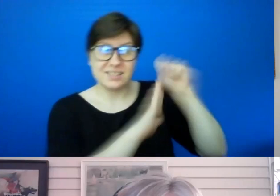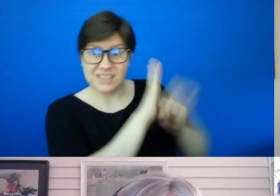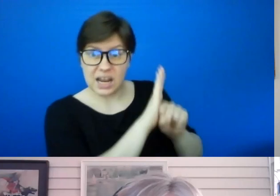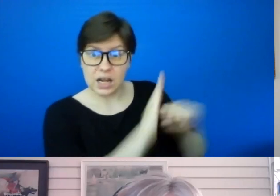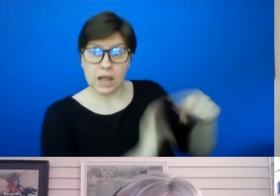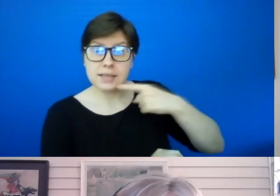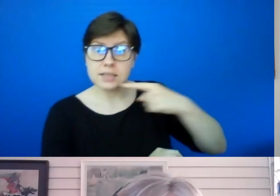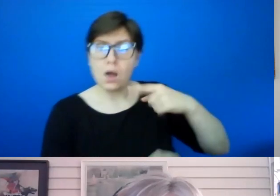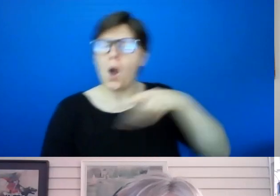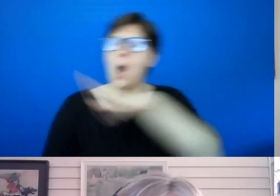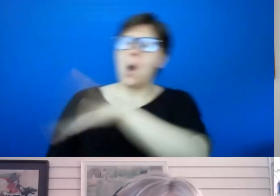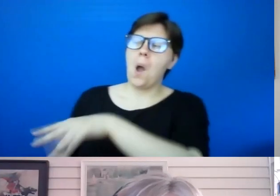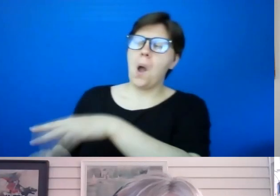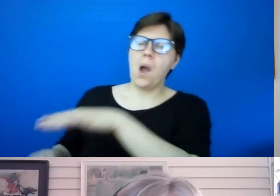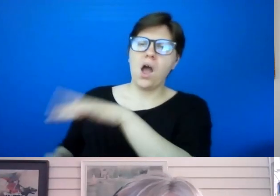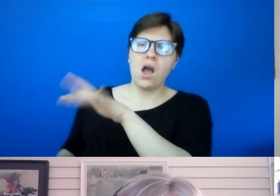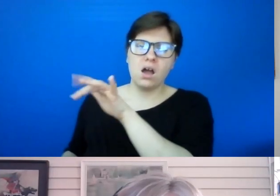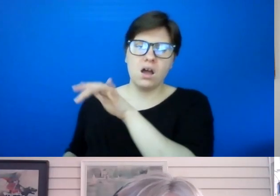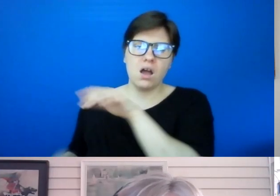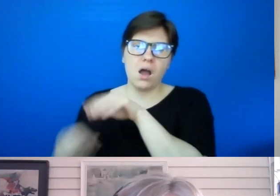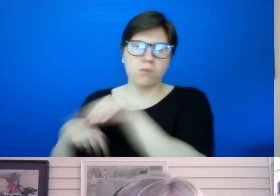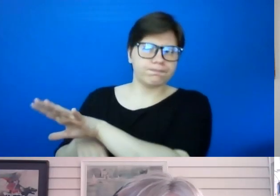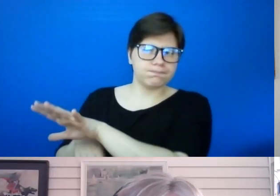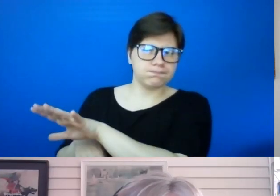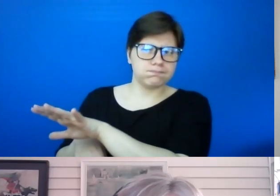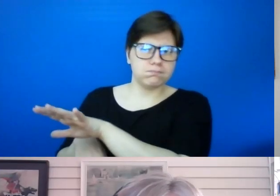on the scales by saying that